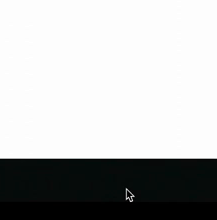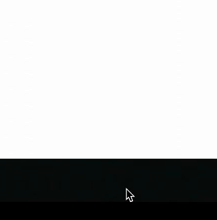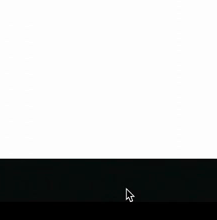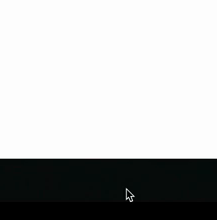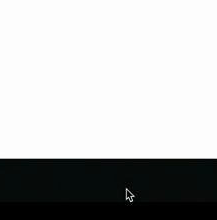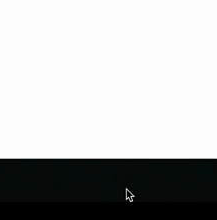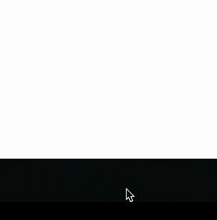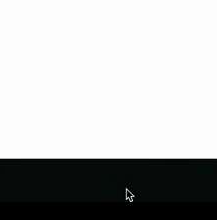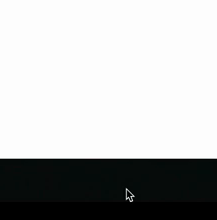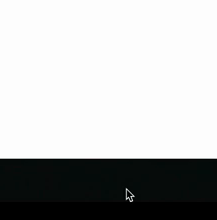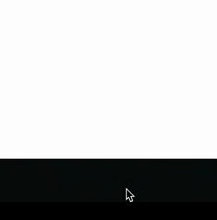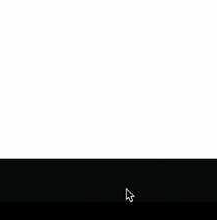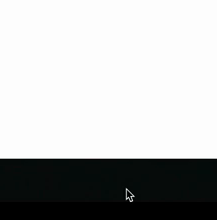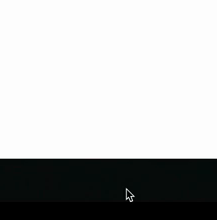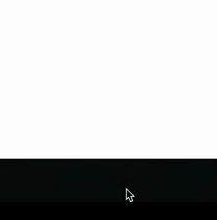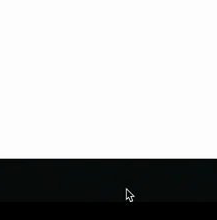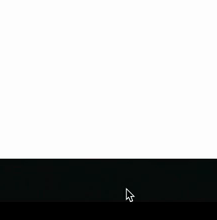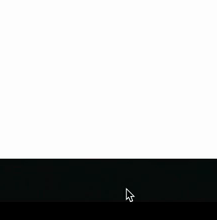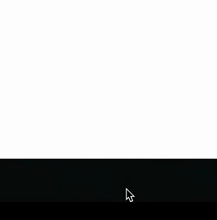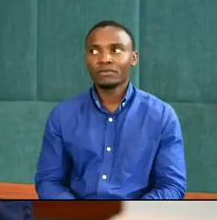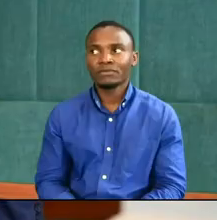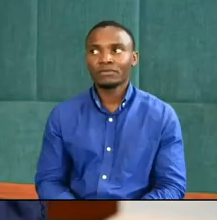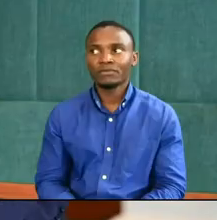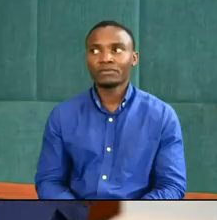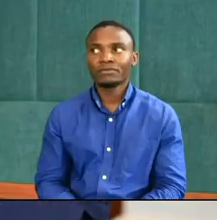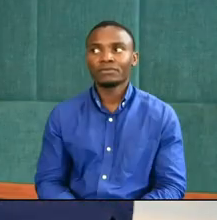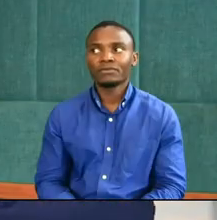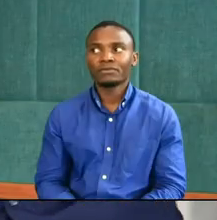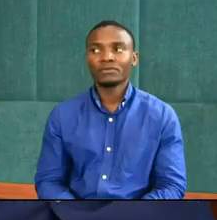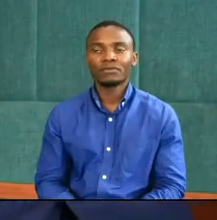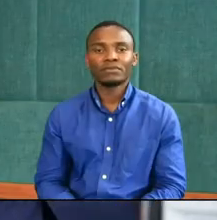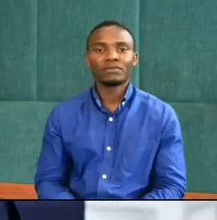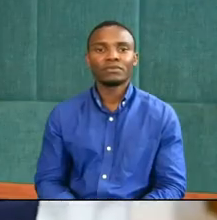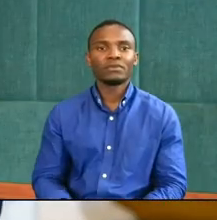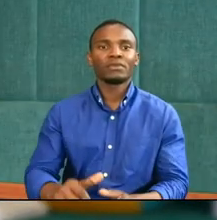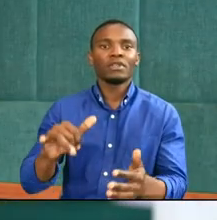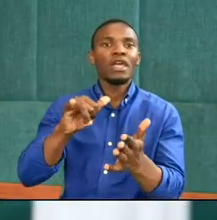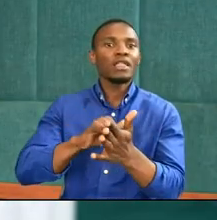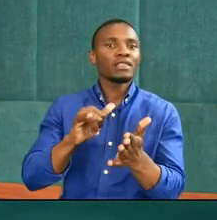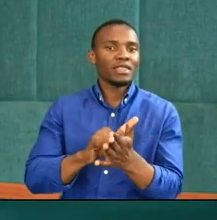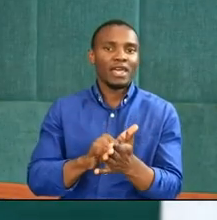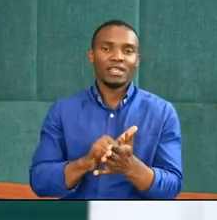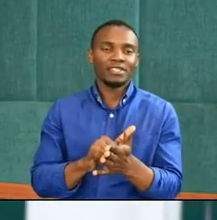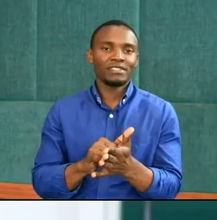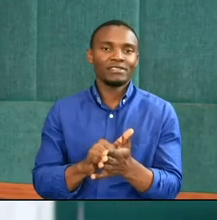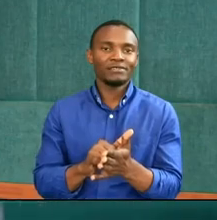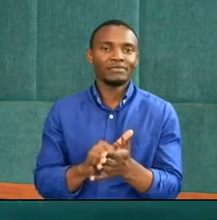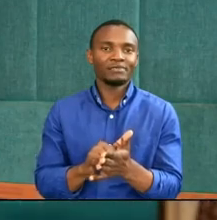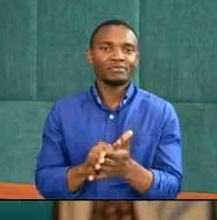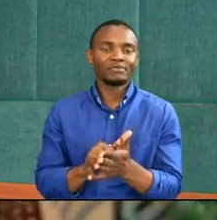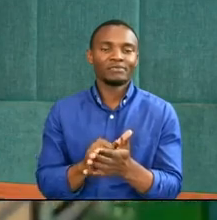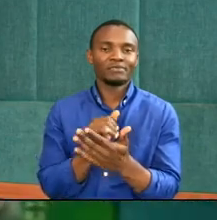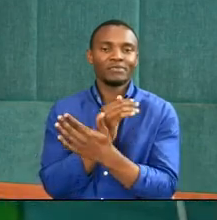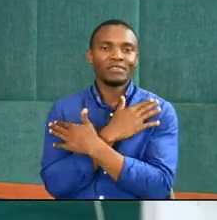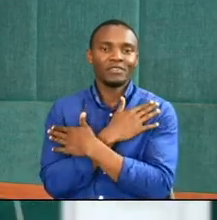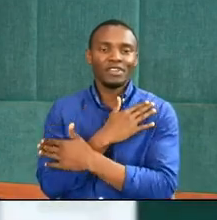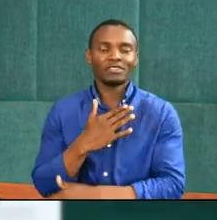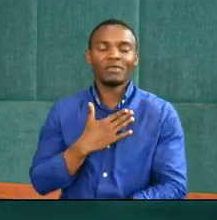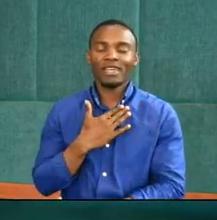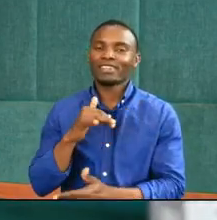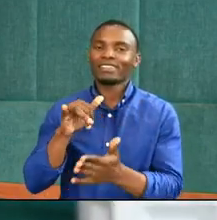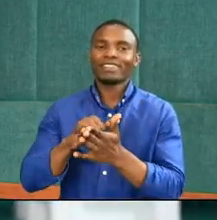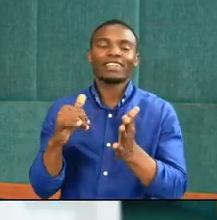do not expect. That, my dear friend, is a